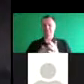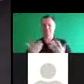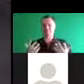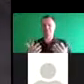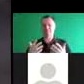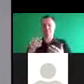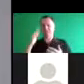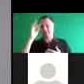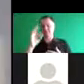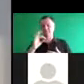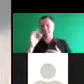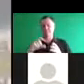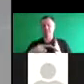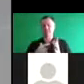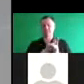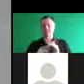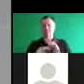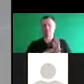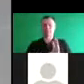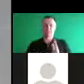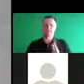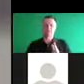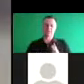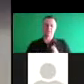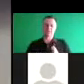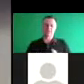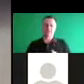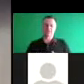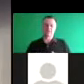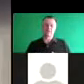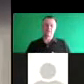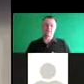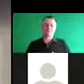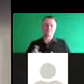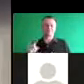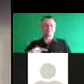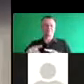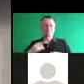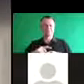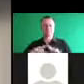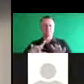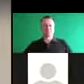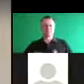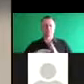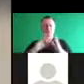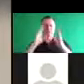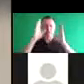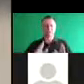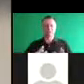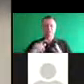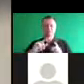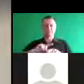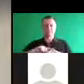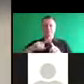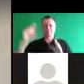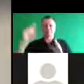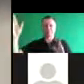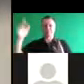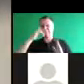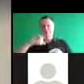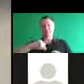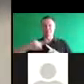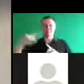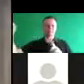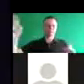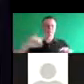French Caribbean, which has been quite a time zone fun trip in terms of this exhibition.